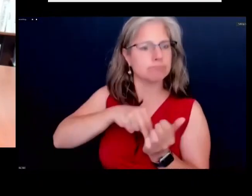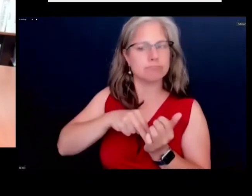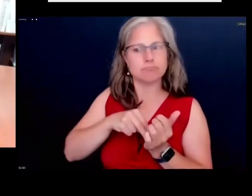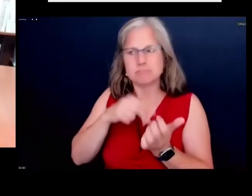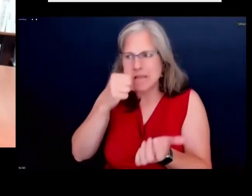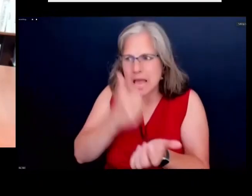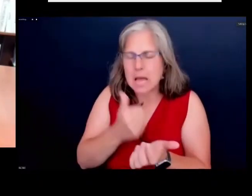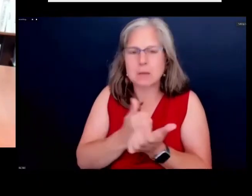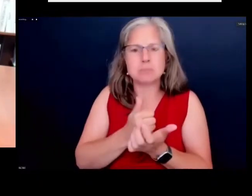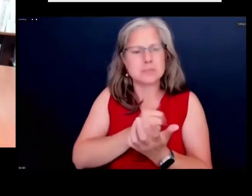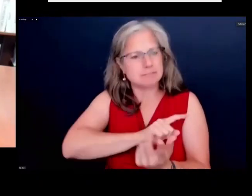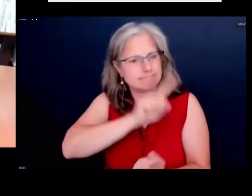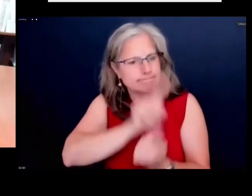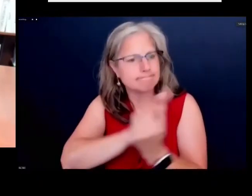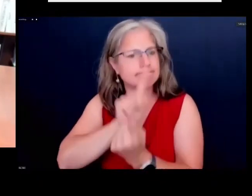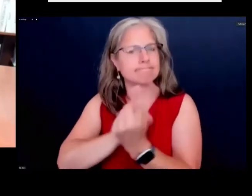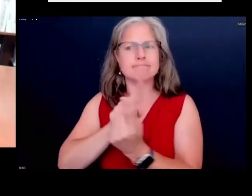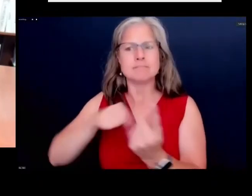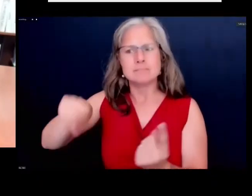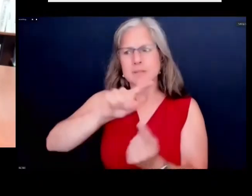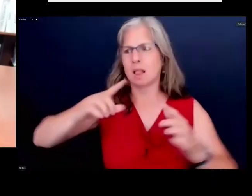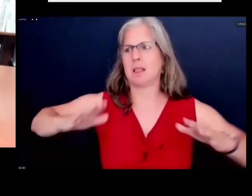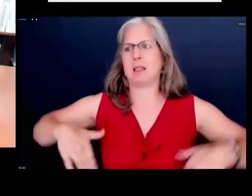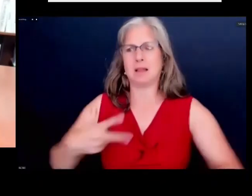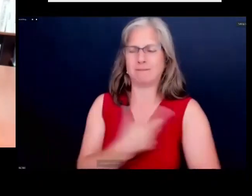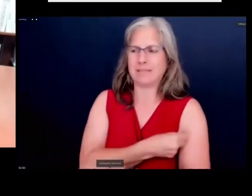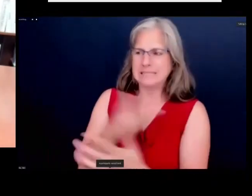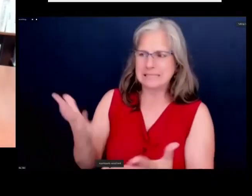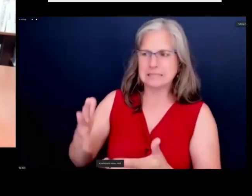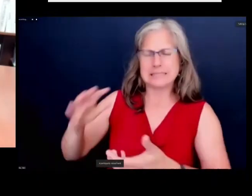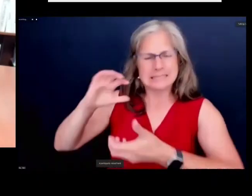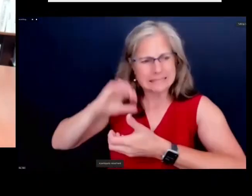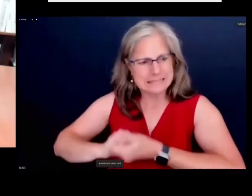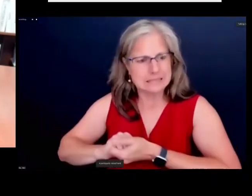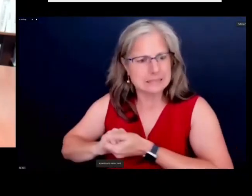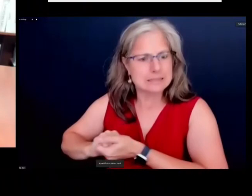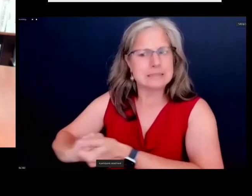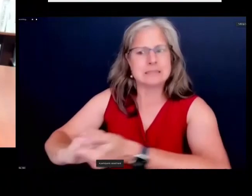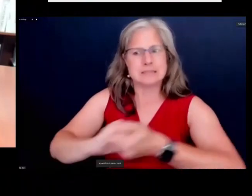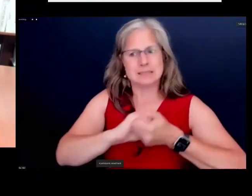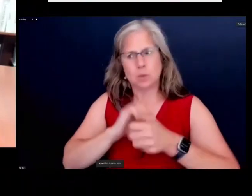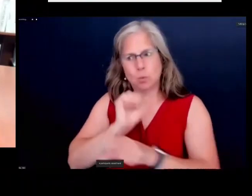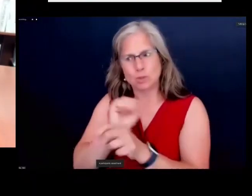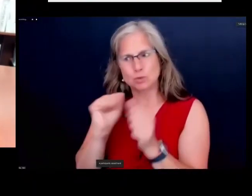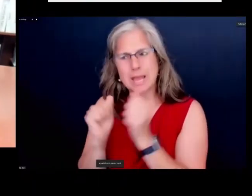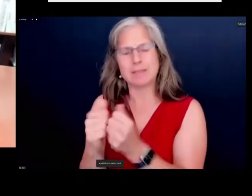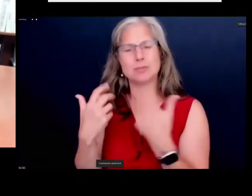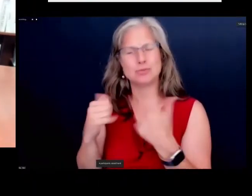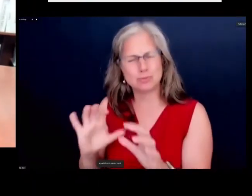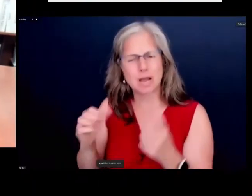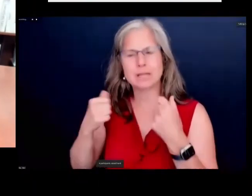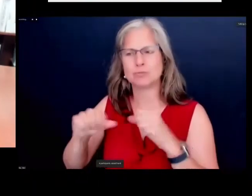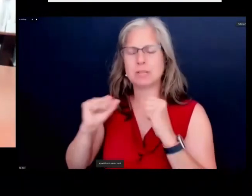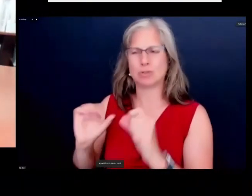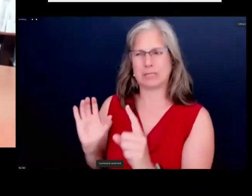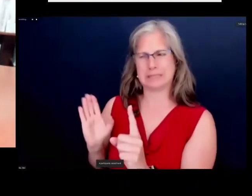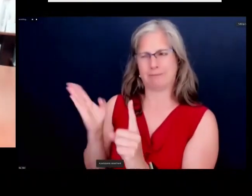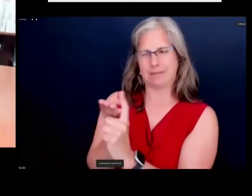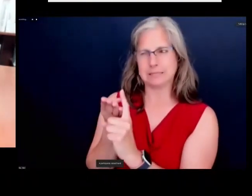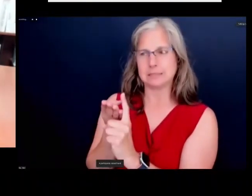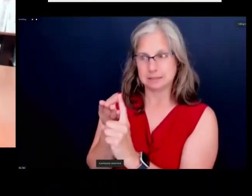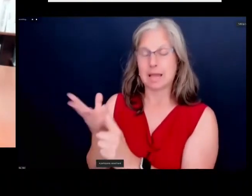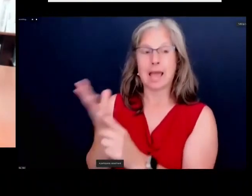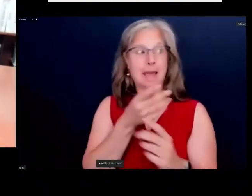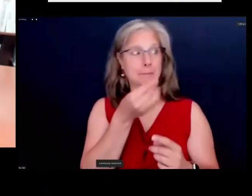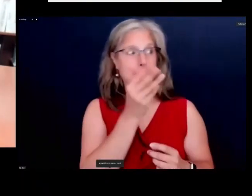part in having those one-on-one conversations, joining hands with our community partners doing the work and